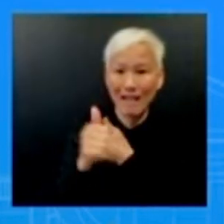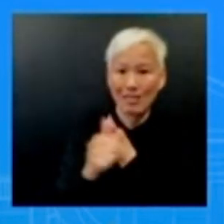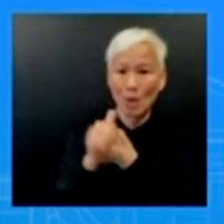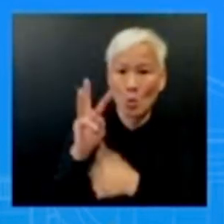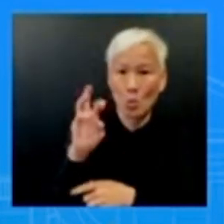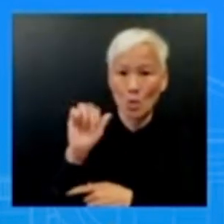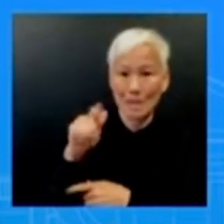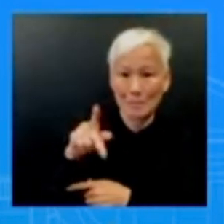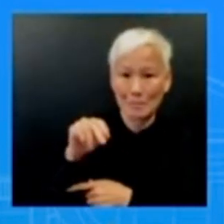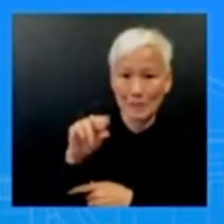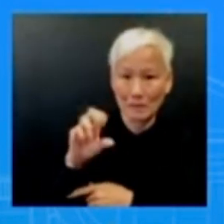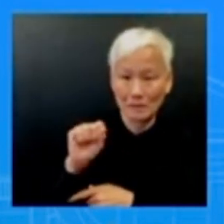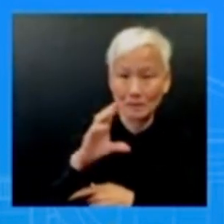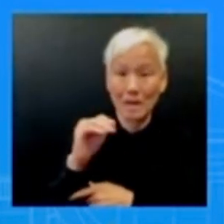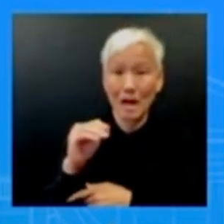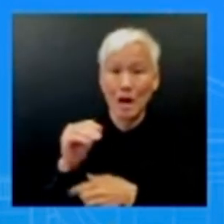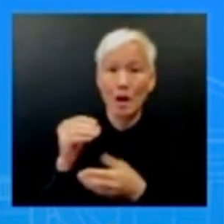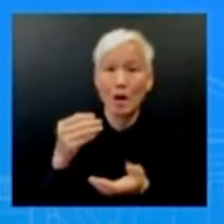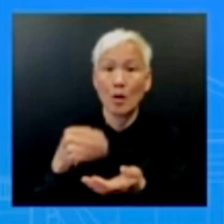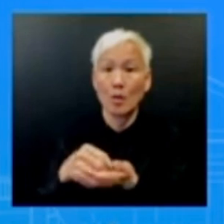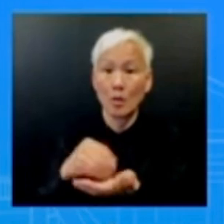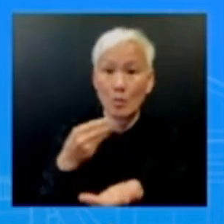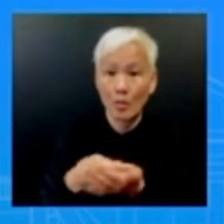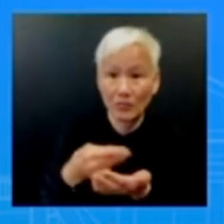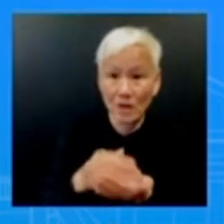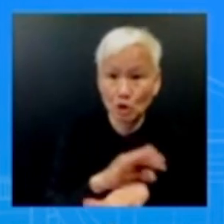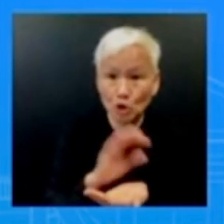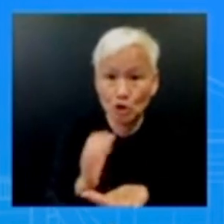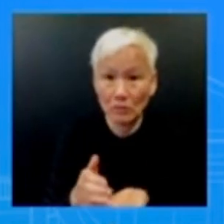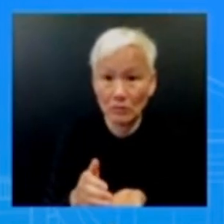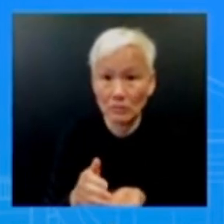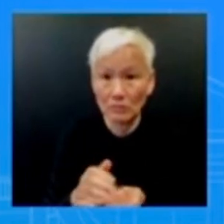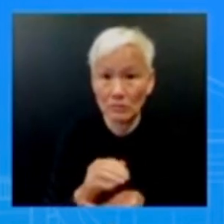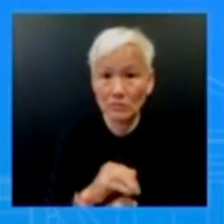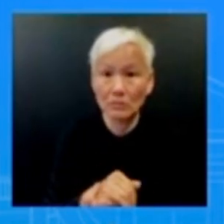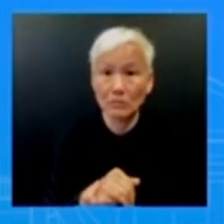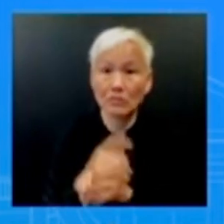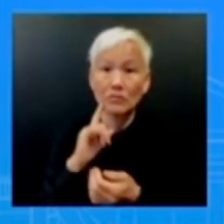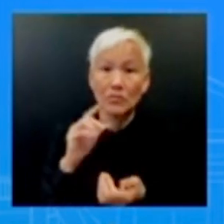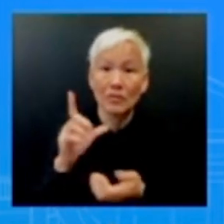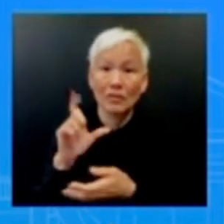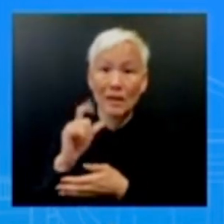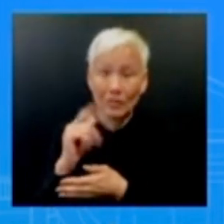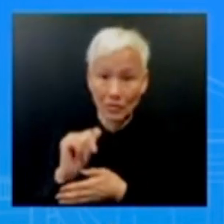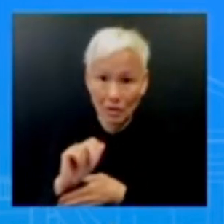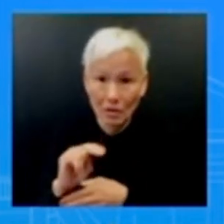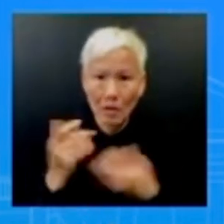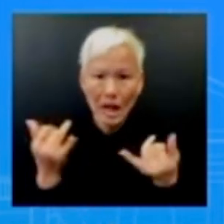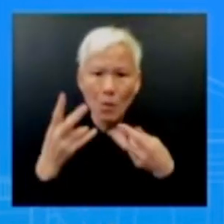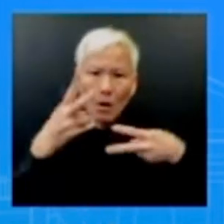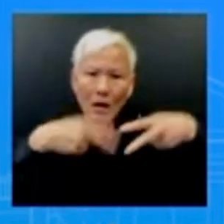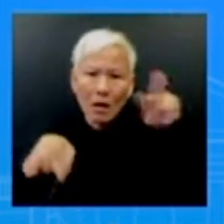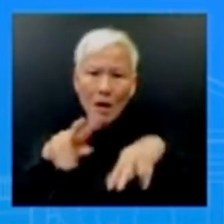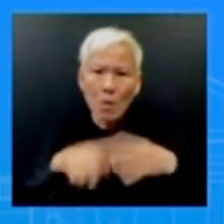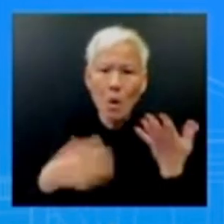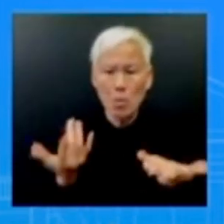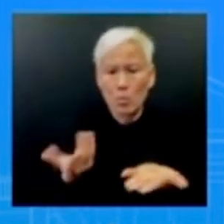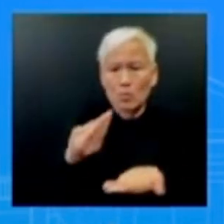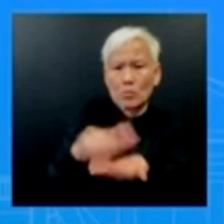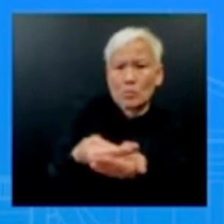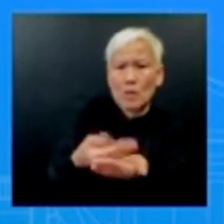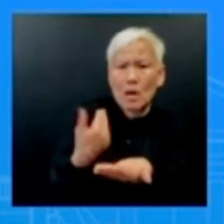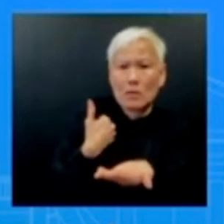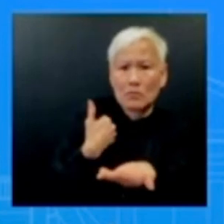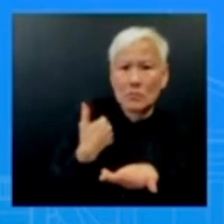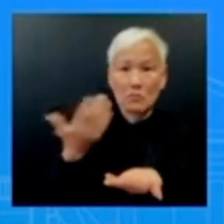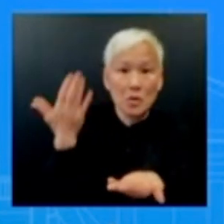weapons by China. We'll see what they come out of this meeting talking about. I mean, we don't know if there's going to be some